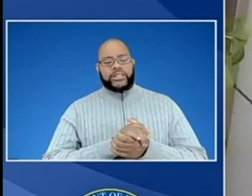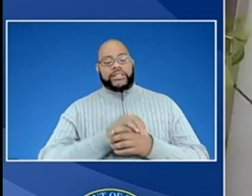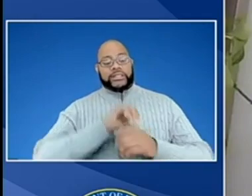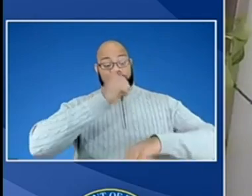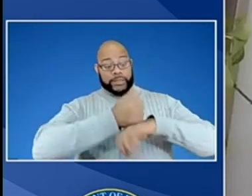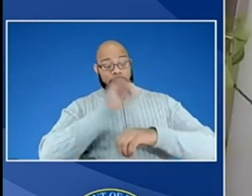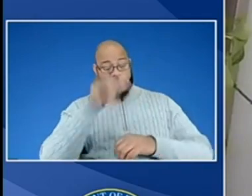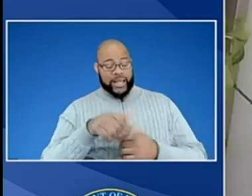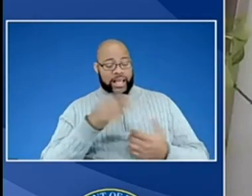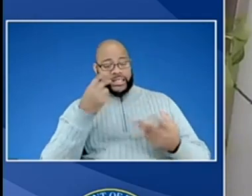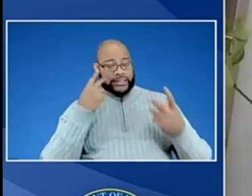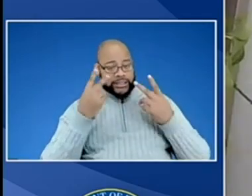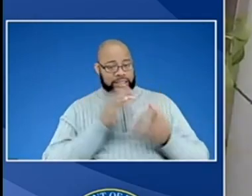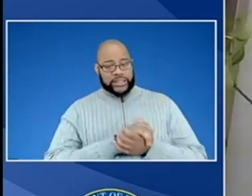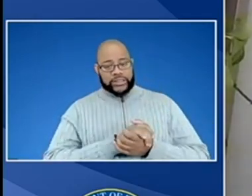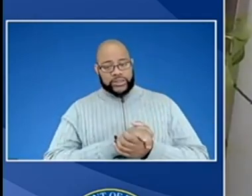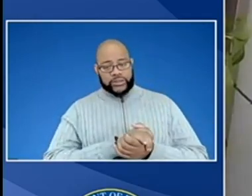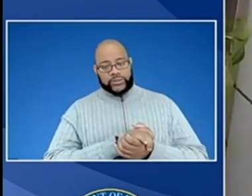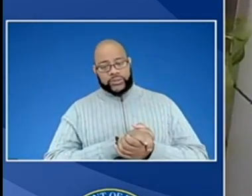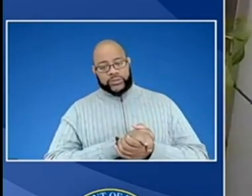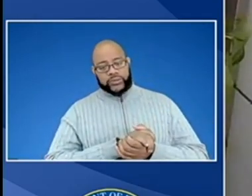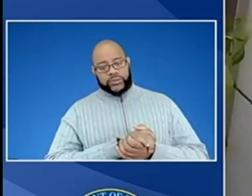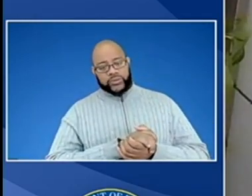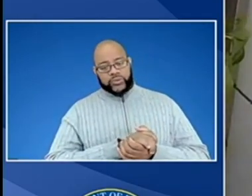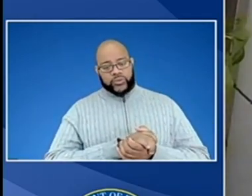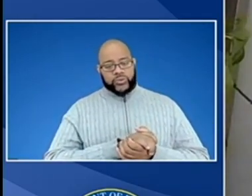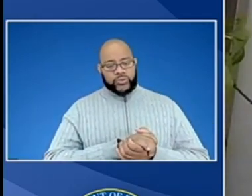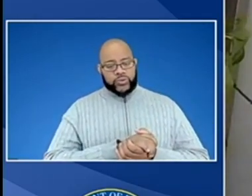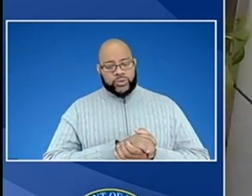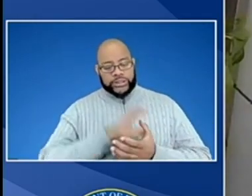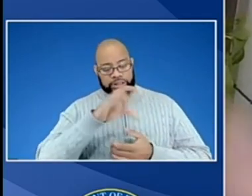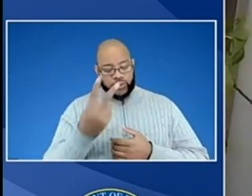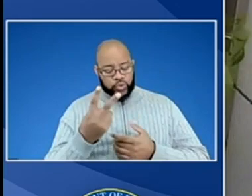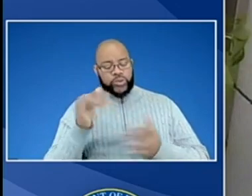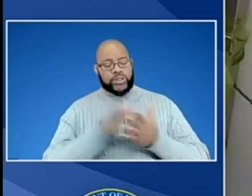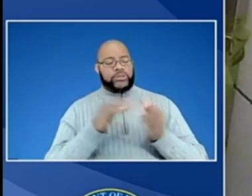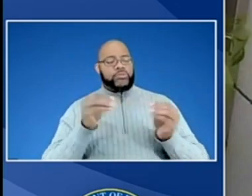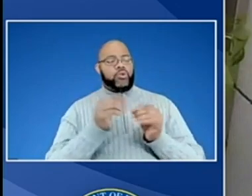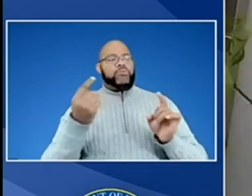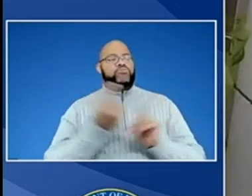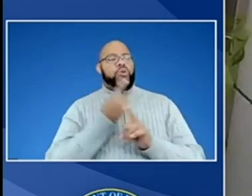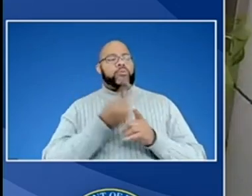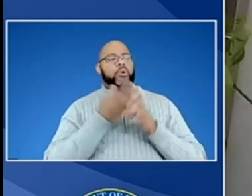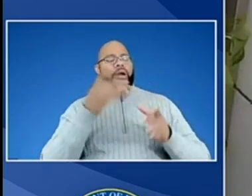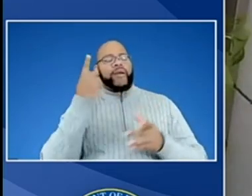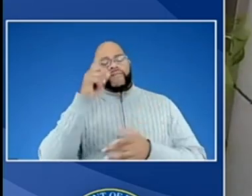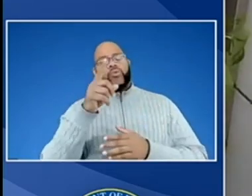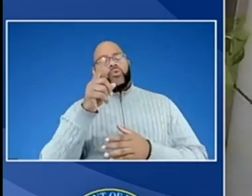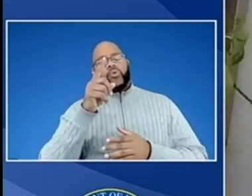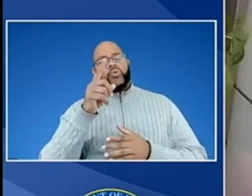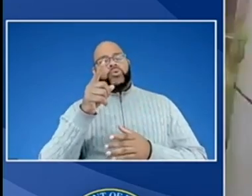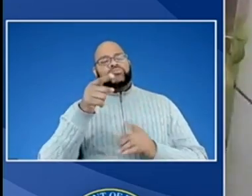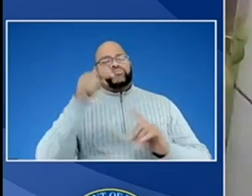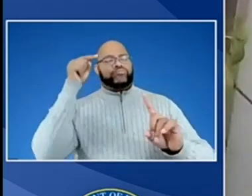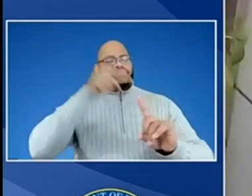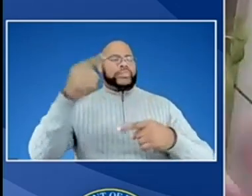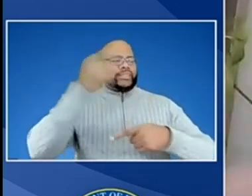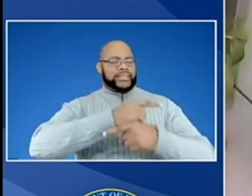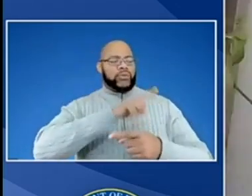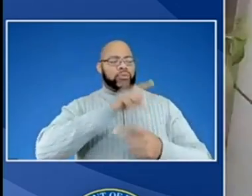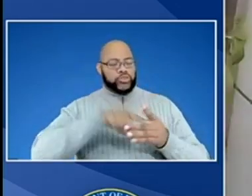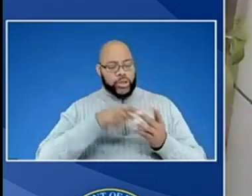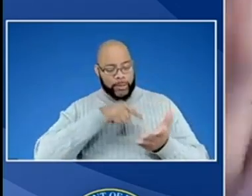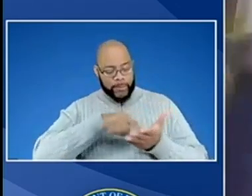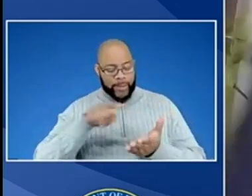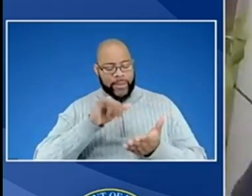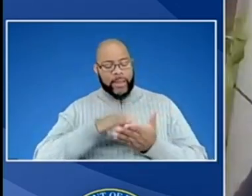in C2 is a more appropriate way to go for just a certain date of entering repayment. And that I think that